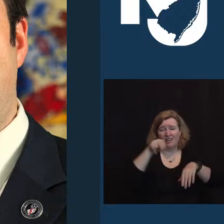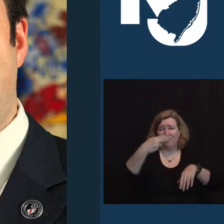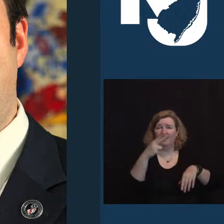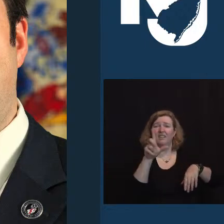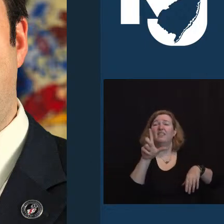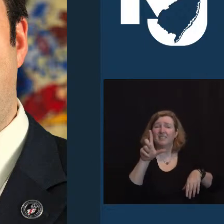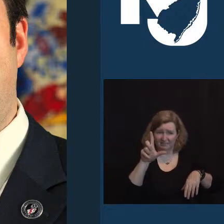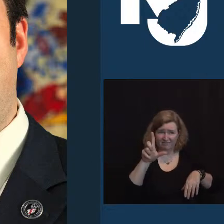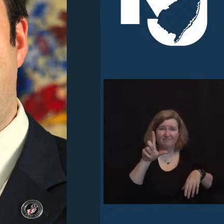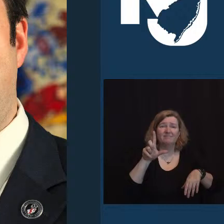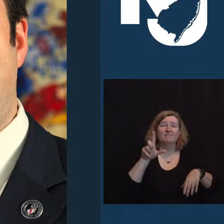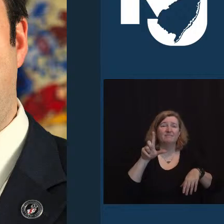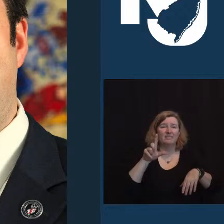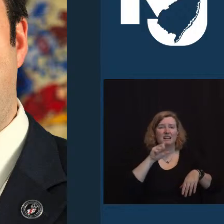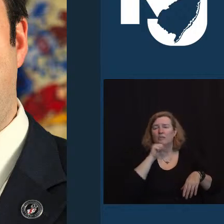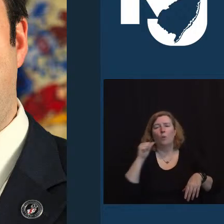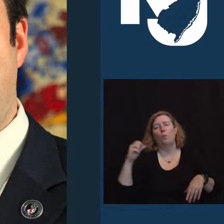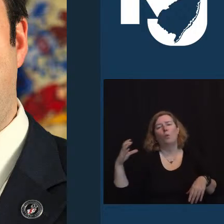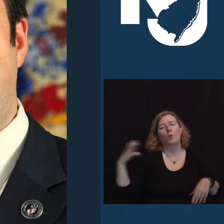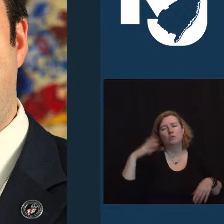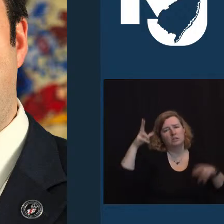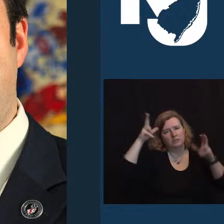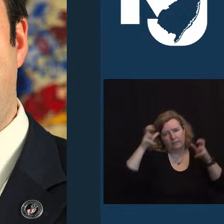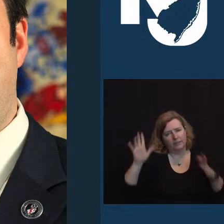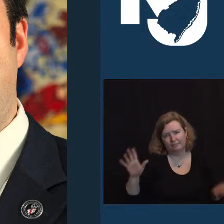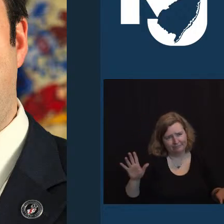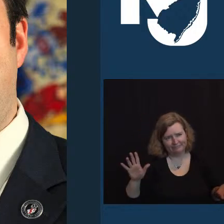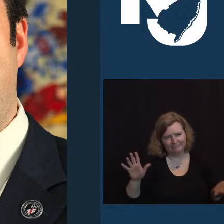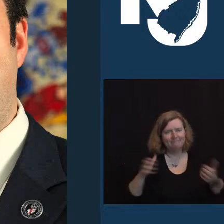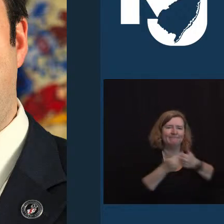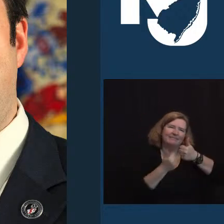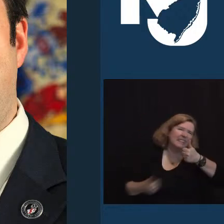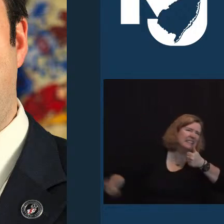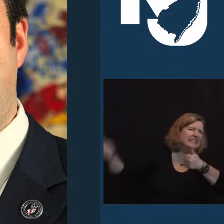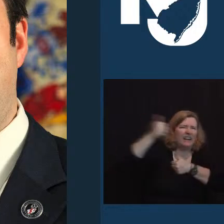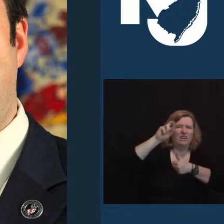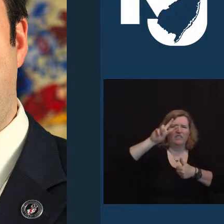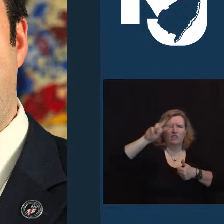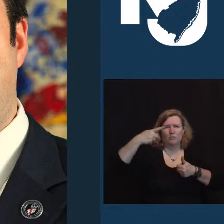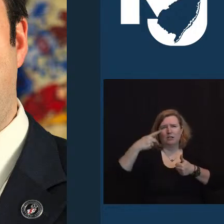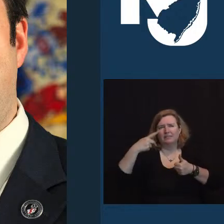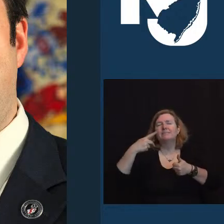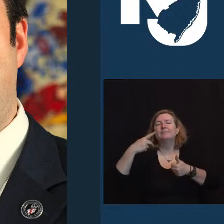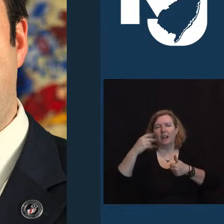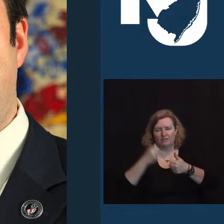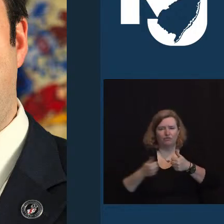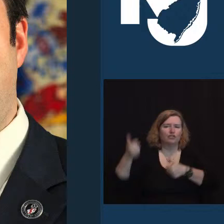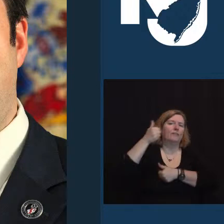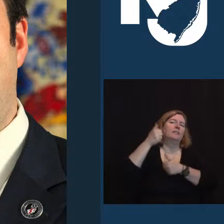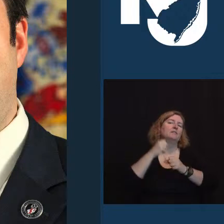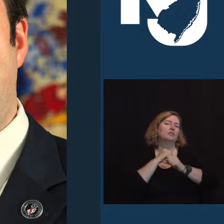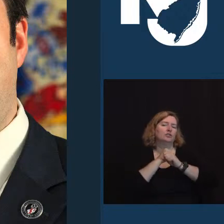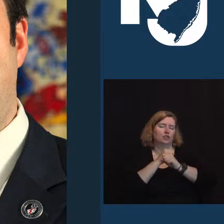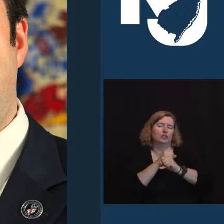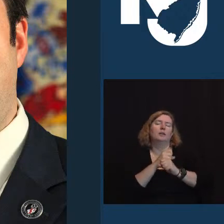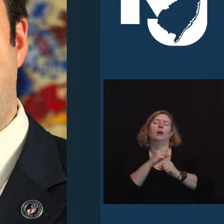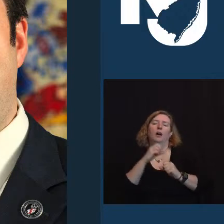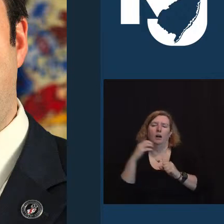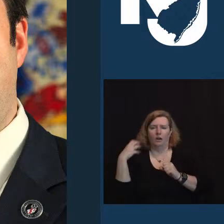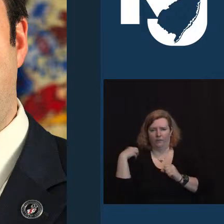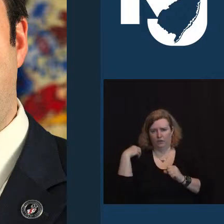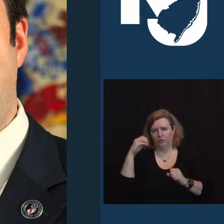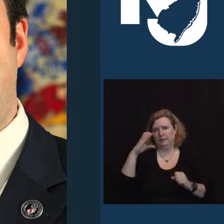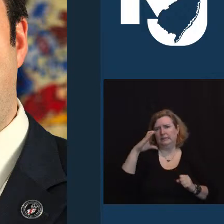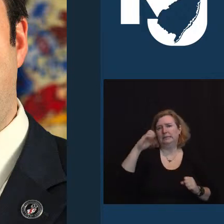coach of the Devils, by the way, as executive vice president and chief security officer. For the past nearly 4 years, including for almost